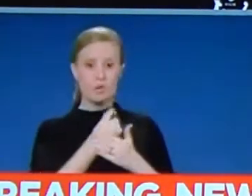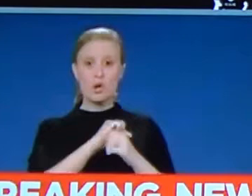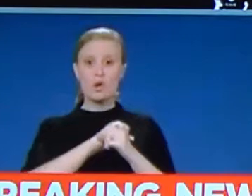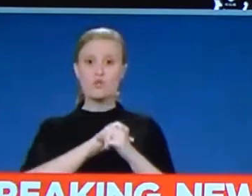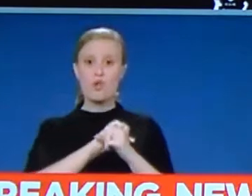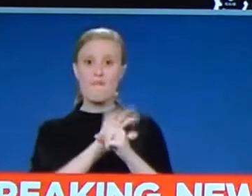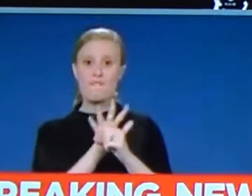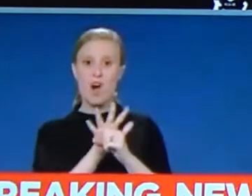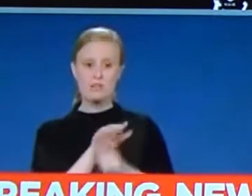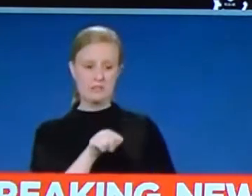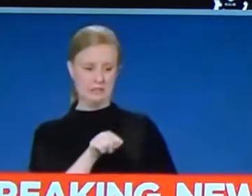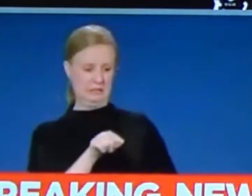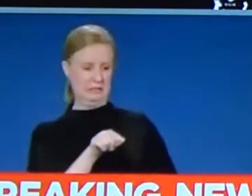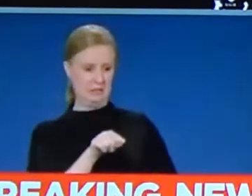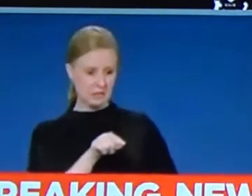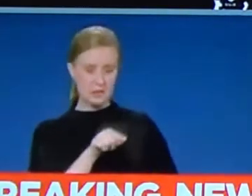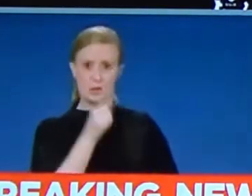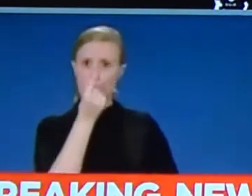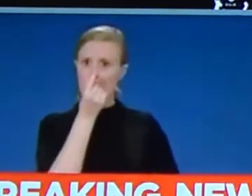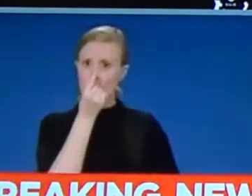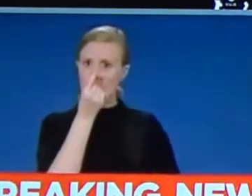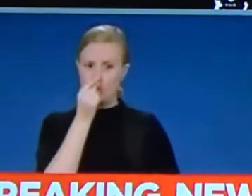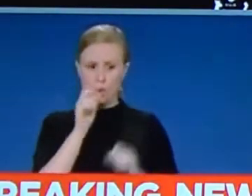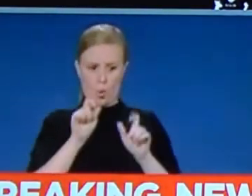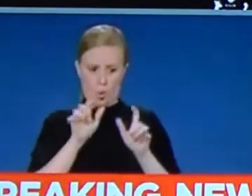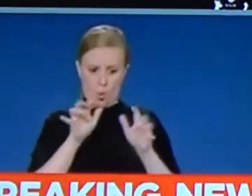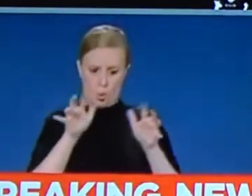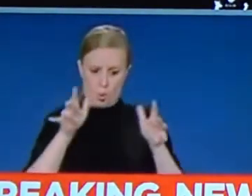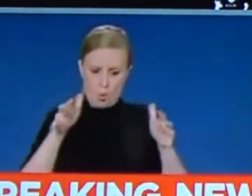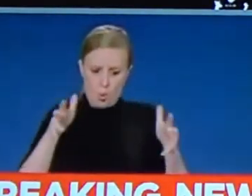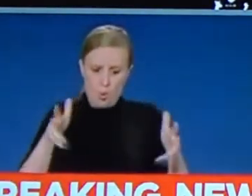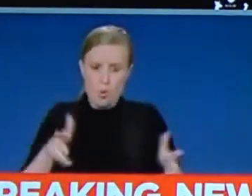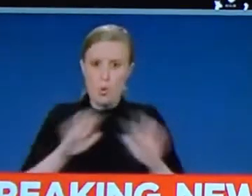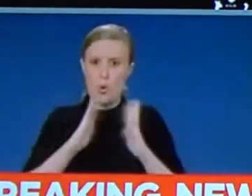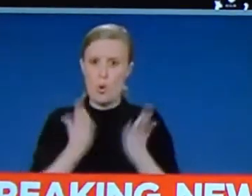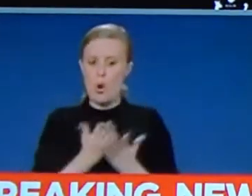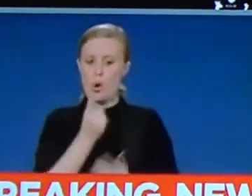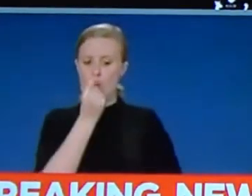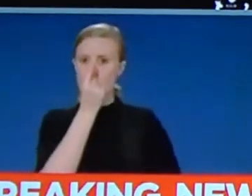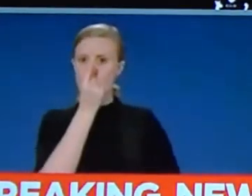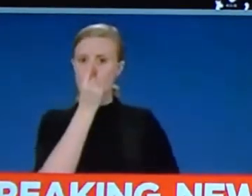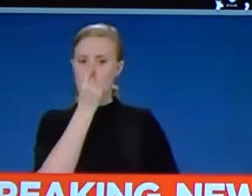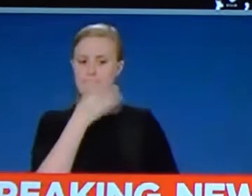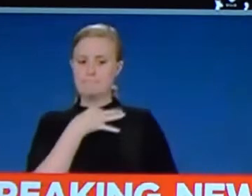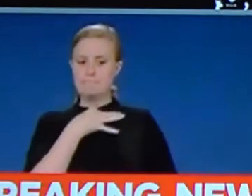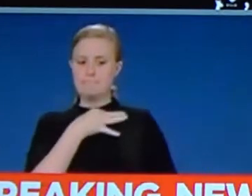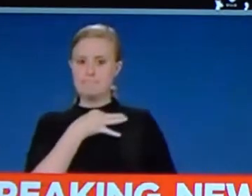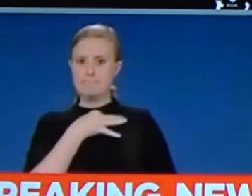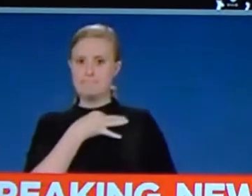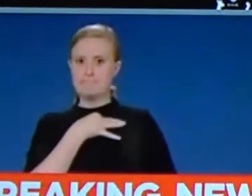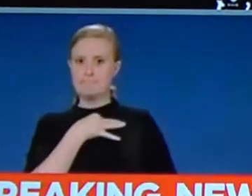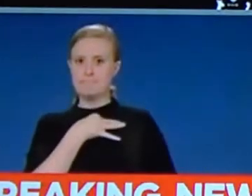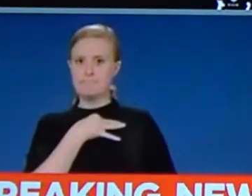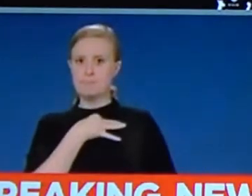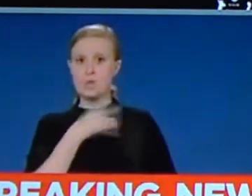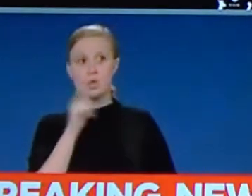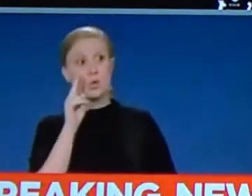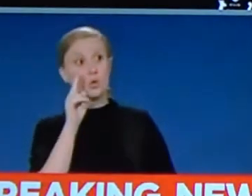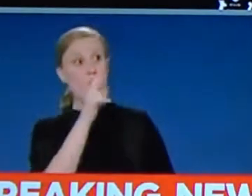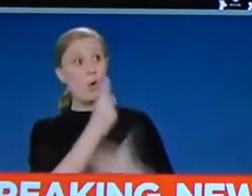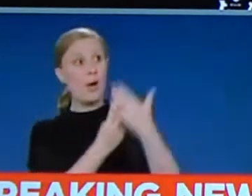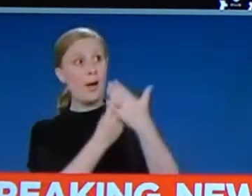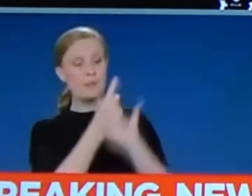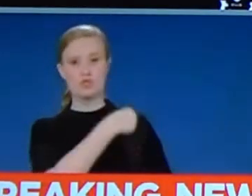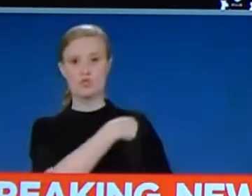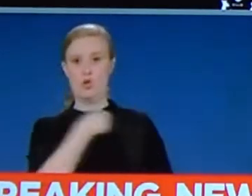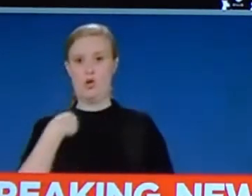pandemic potential under our Biosecurity Act following the outbreak of coronavirus in Wuhan, China.